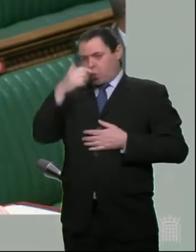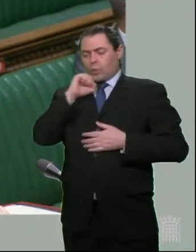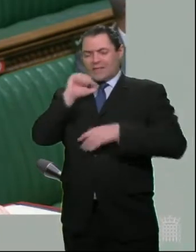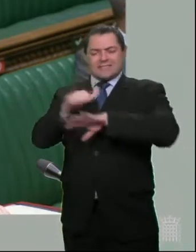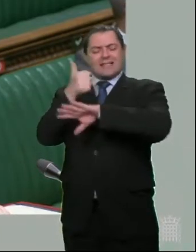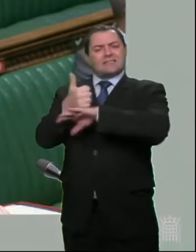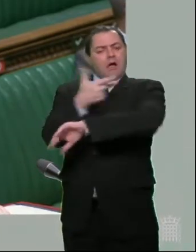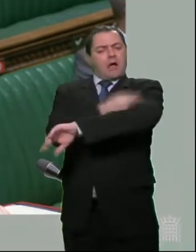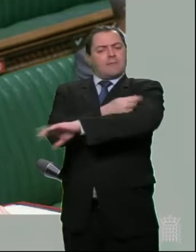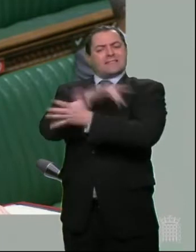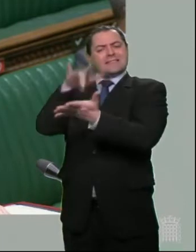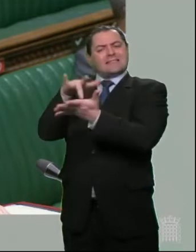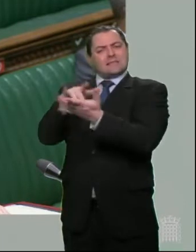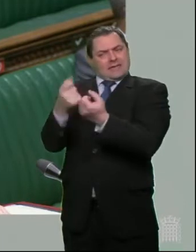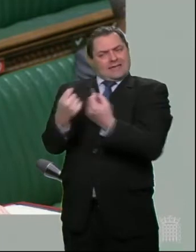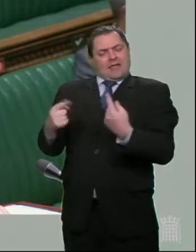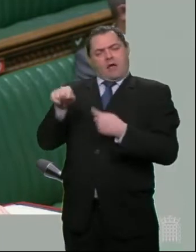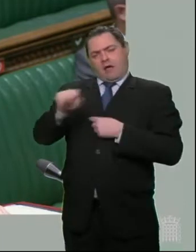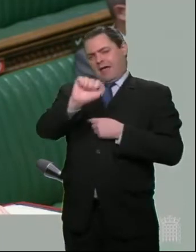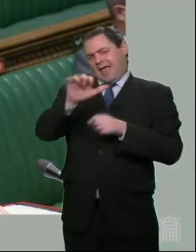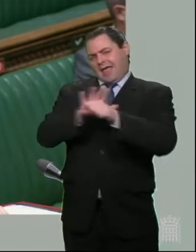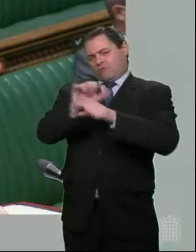his immediate vicinity we have done